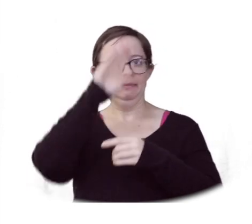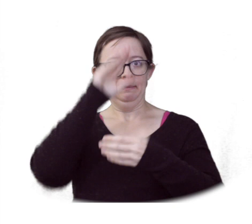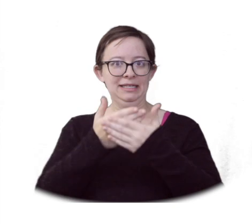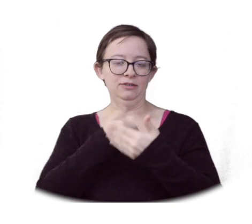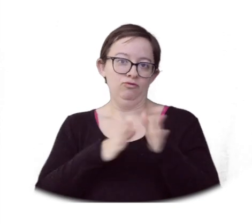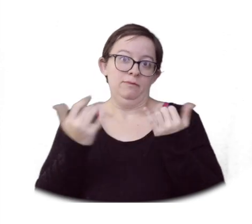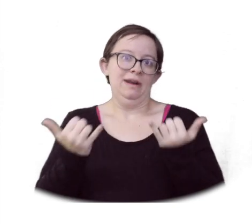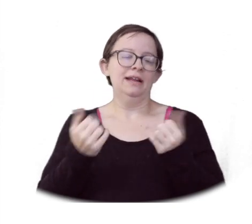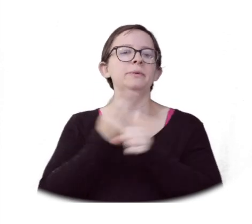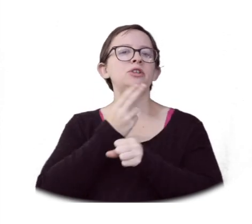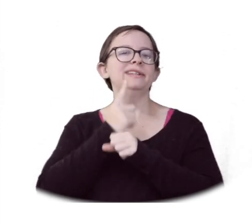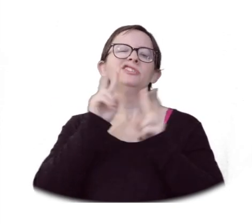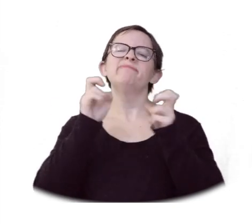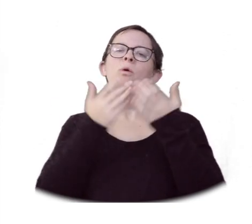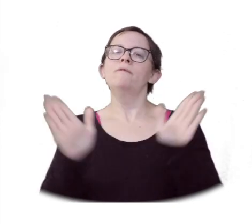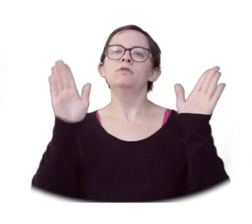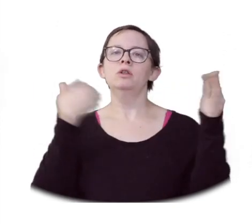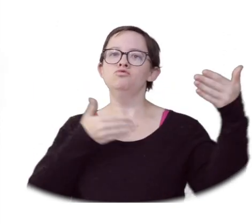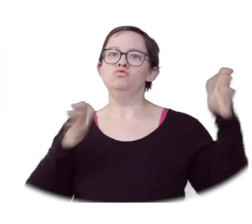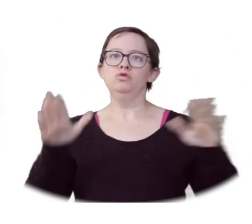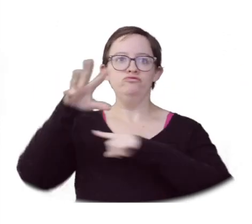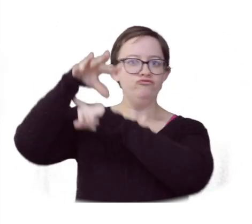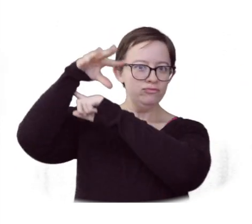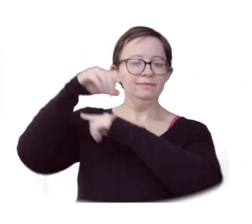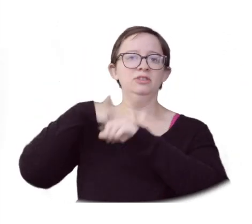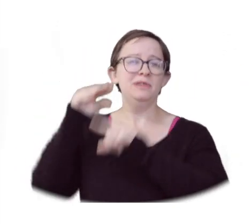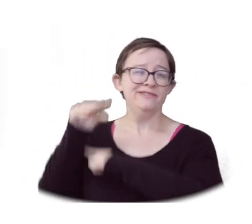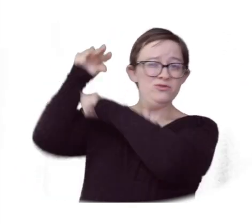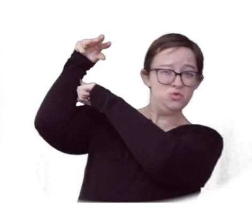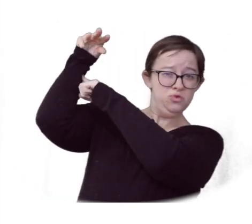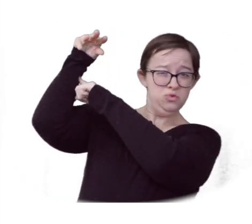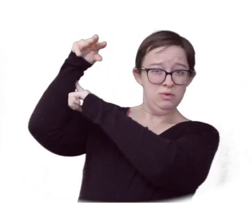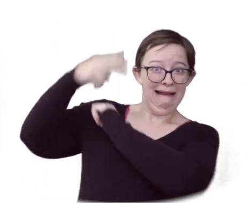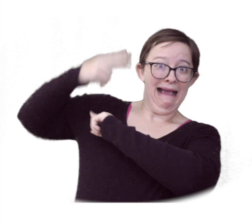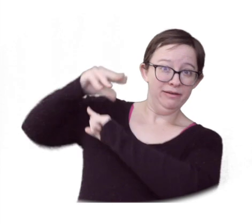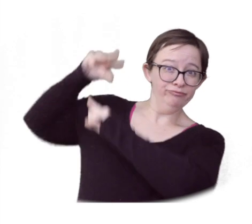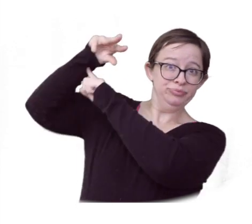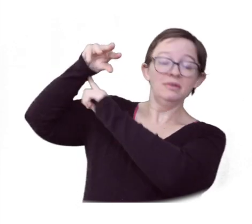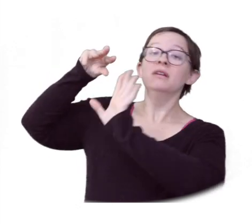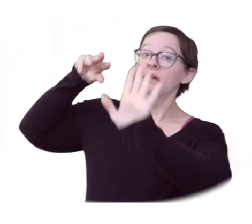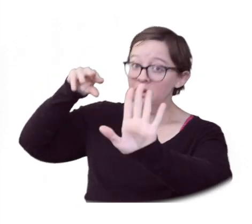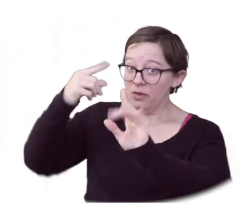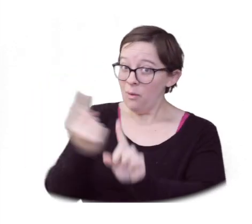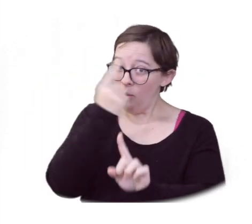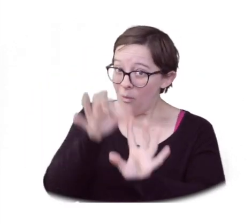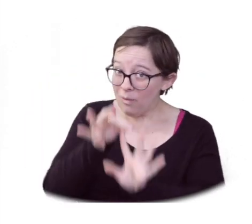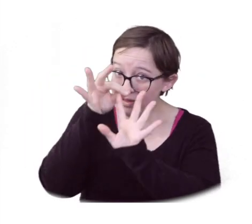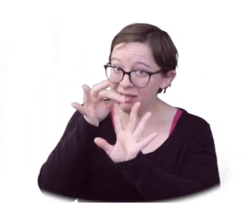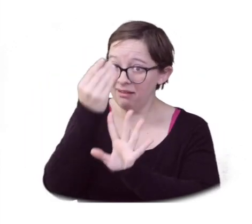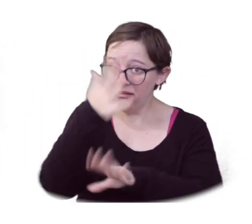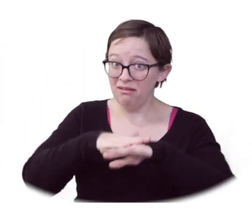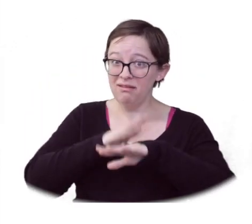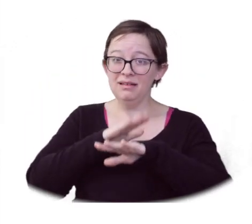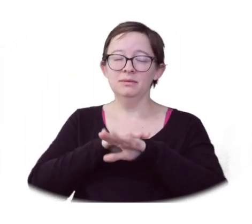camera. We have it in my son's room right now. We use it as an overall room camera. So you can stick it up really high. The only